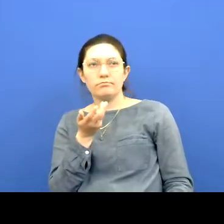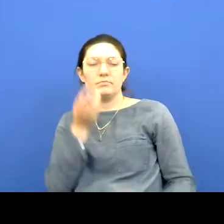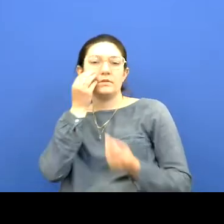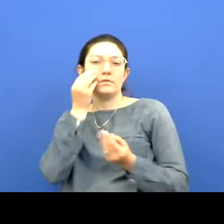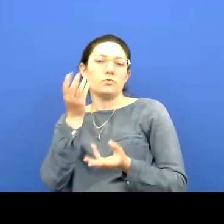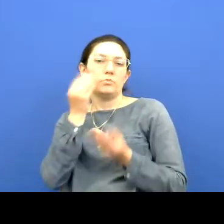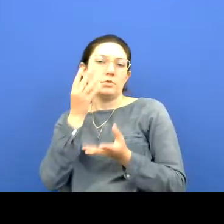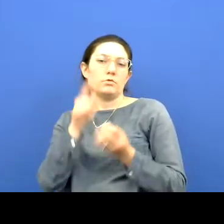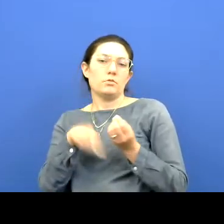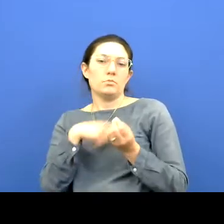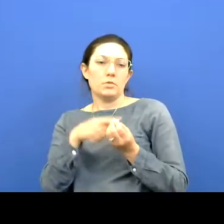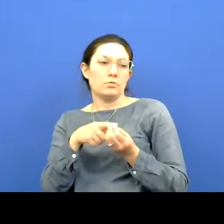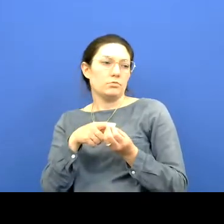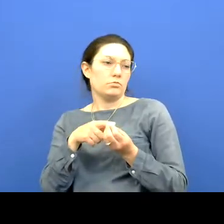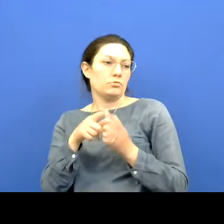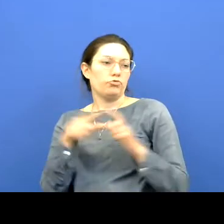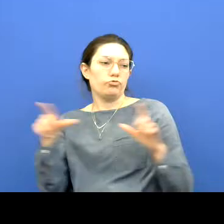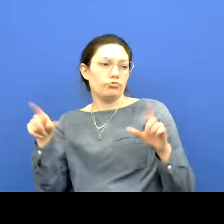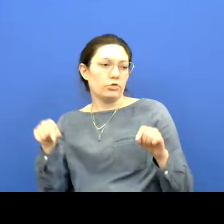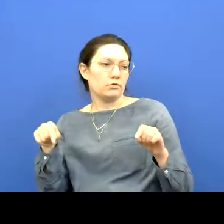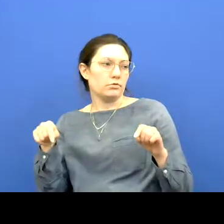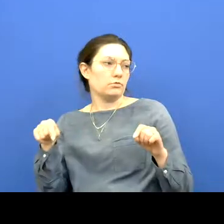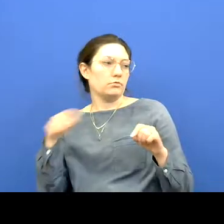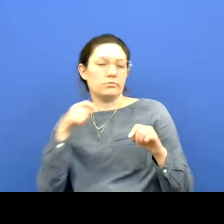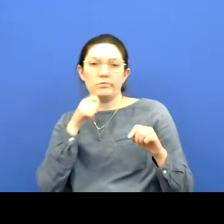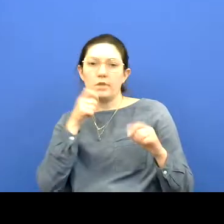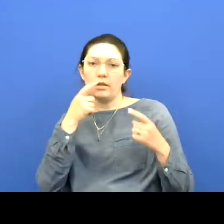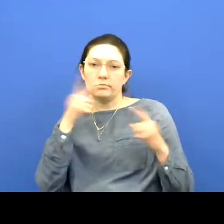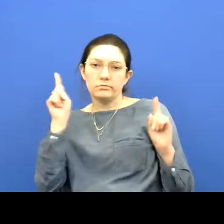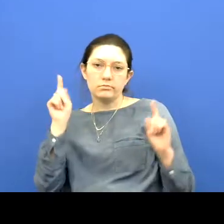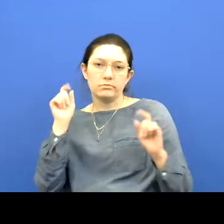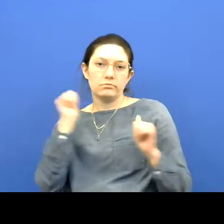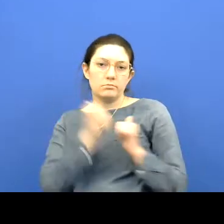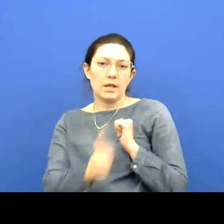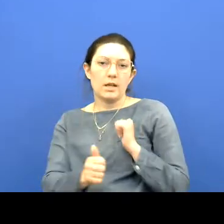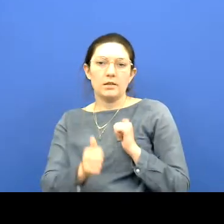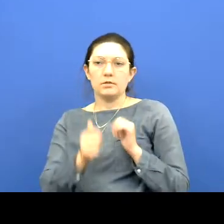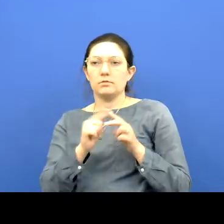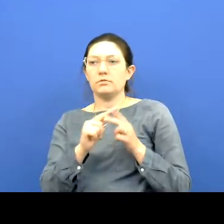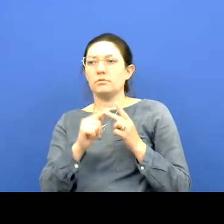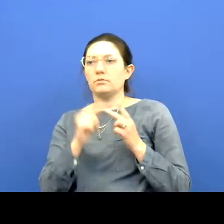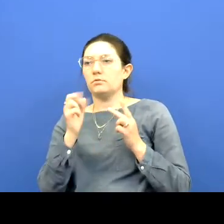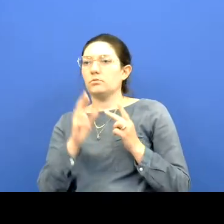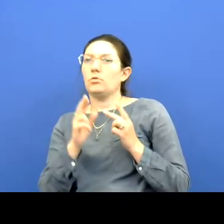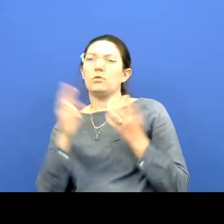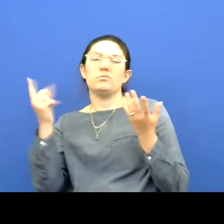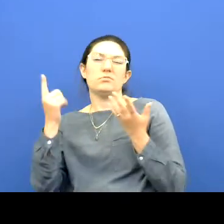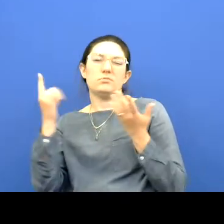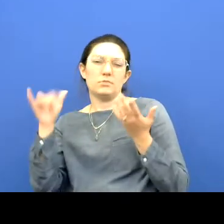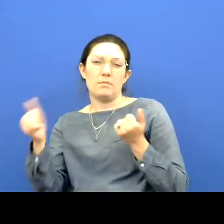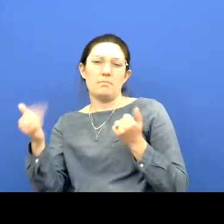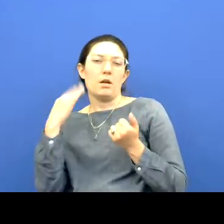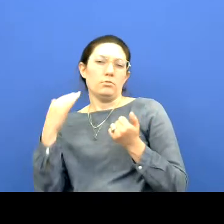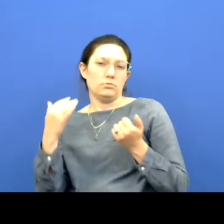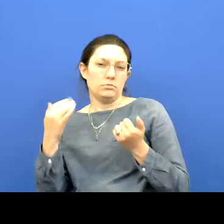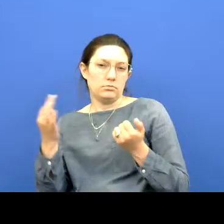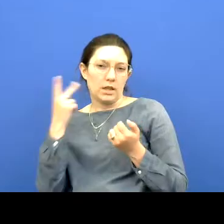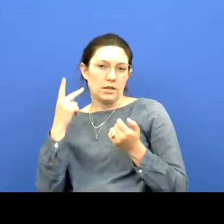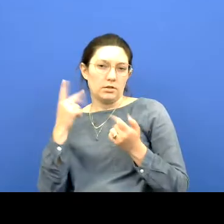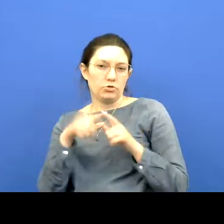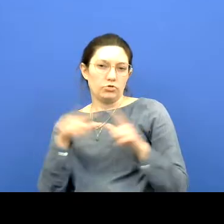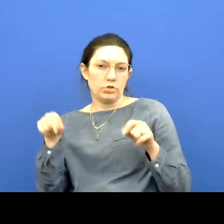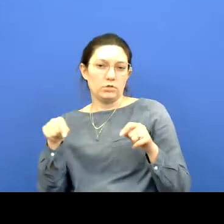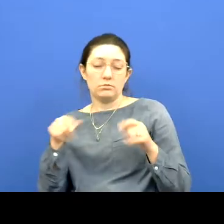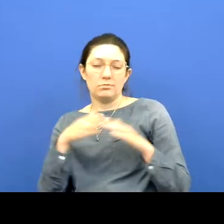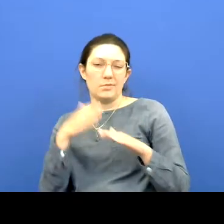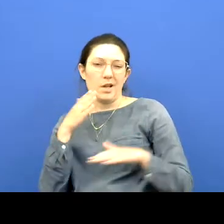information about checks that didn't get, that got returned or other stuff like that, that it's beyond